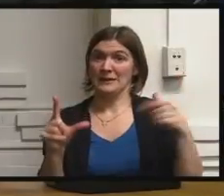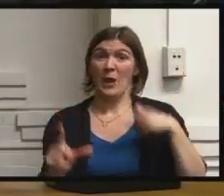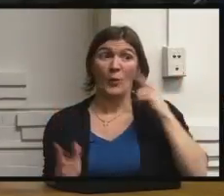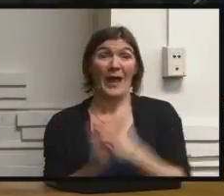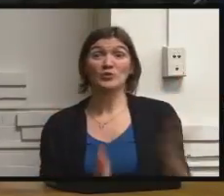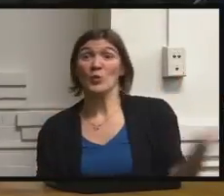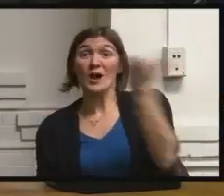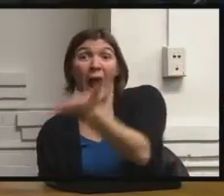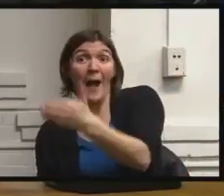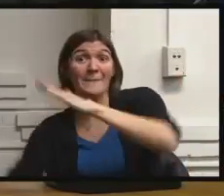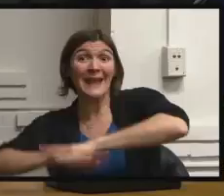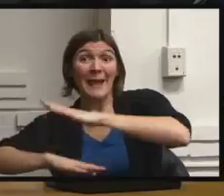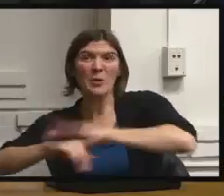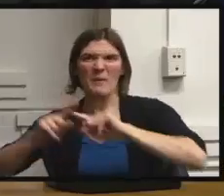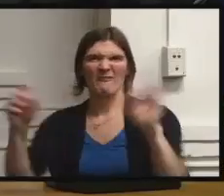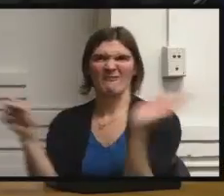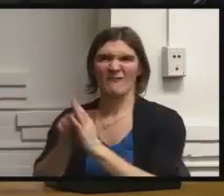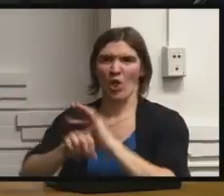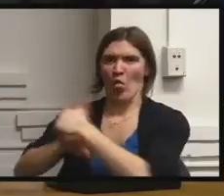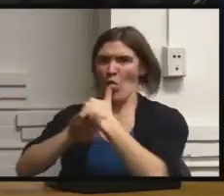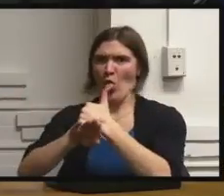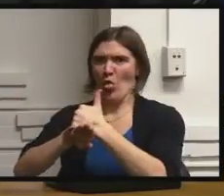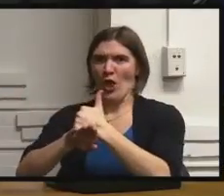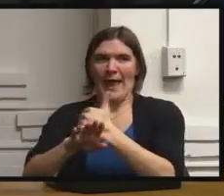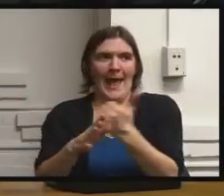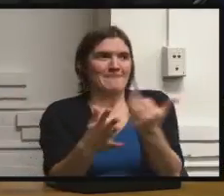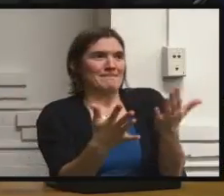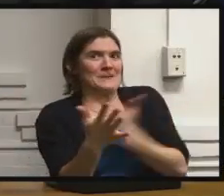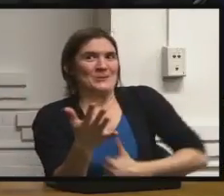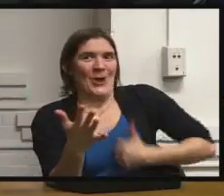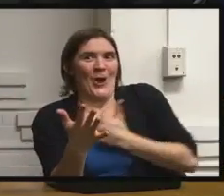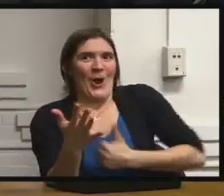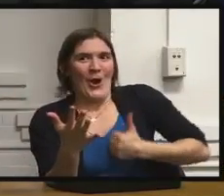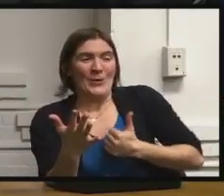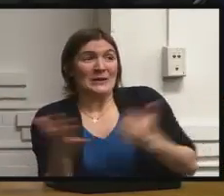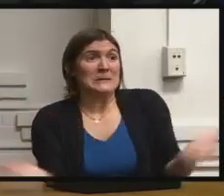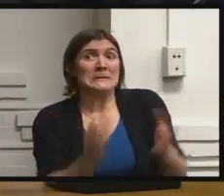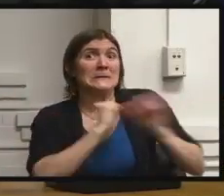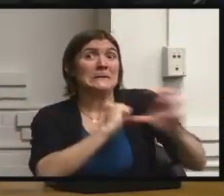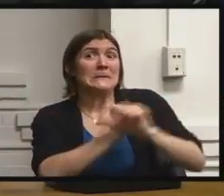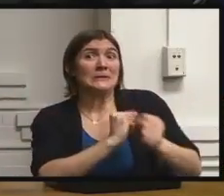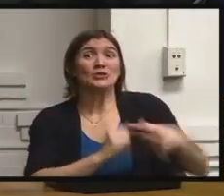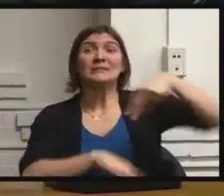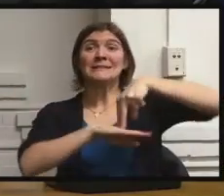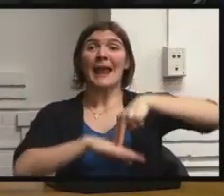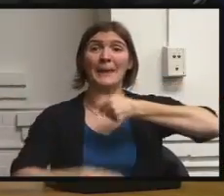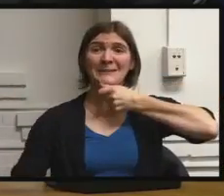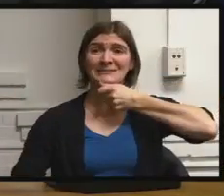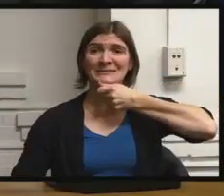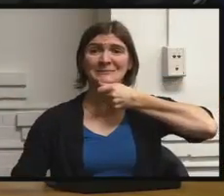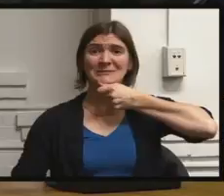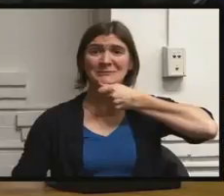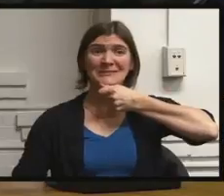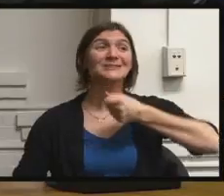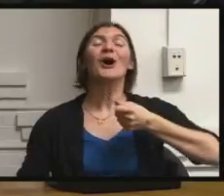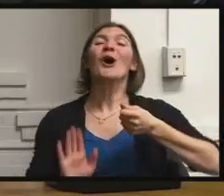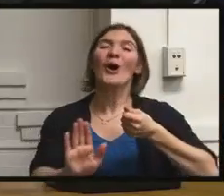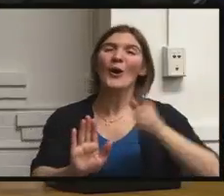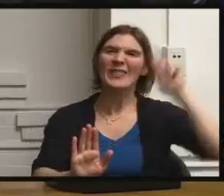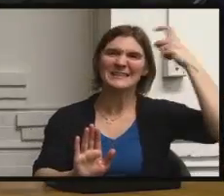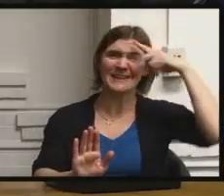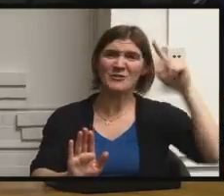invite you up to the table and offer you some free advertising. But get it at the microphone. The state of Vermont